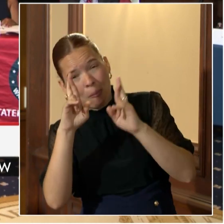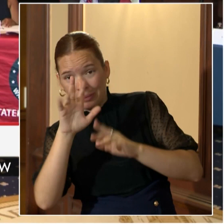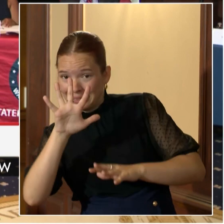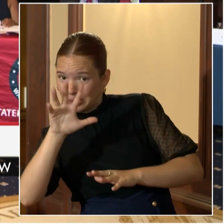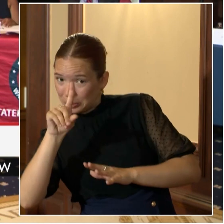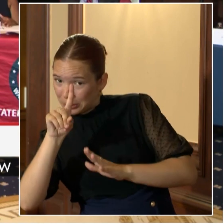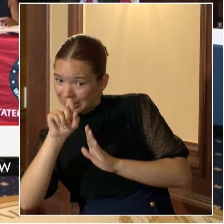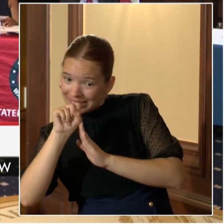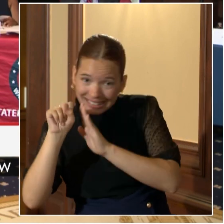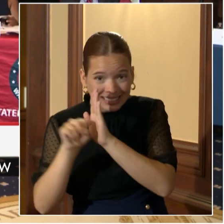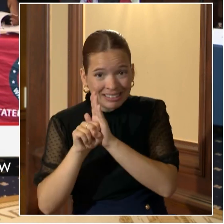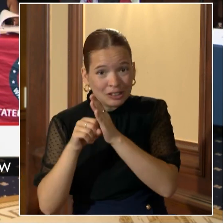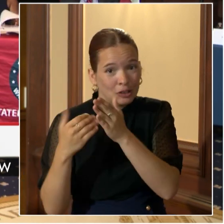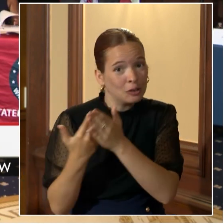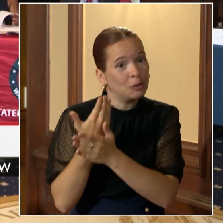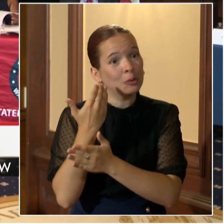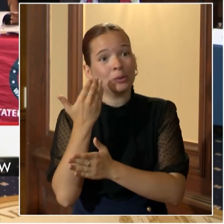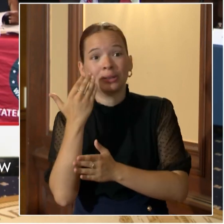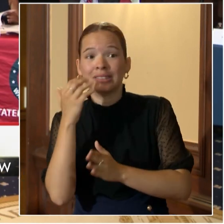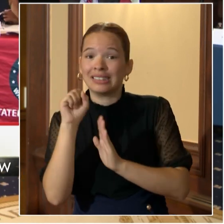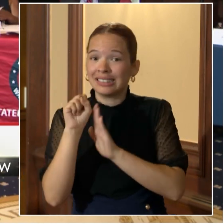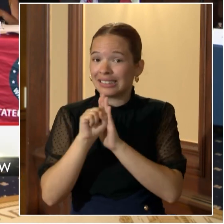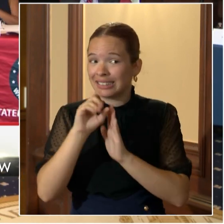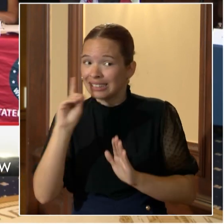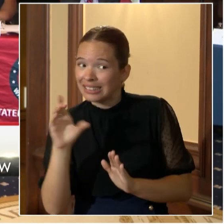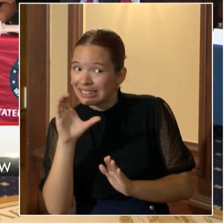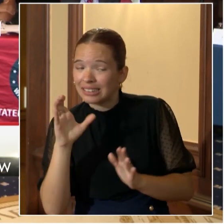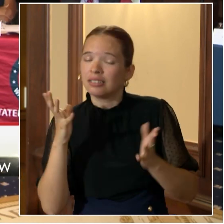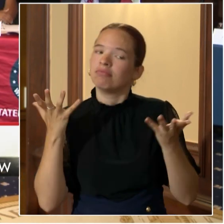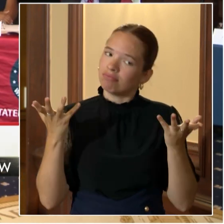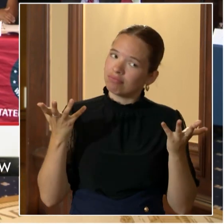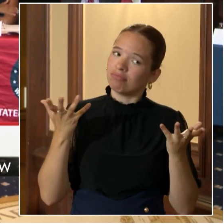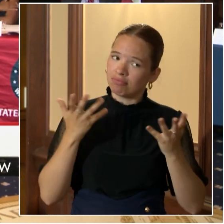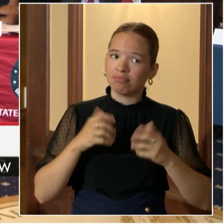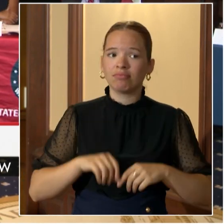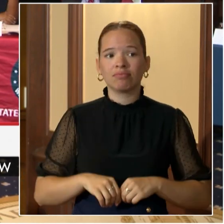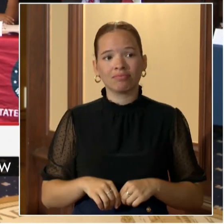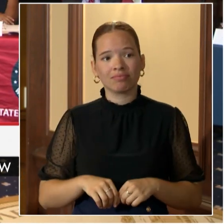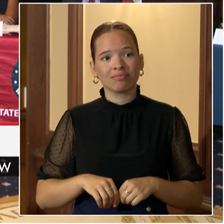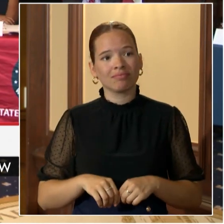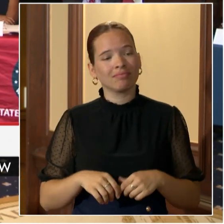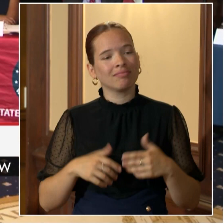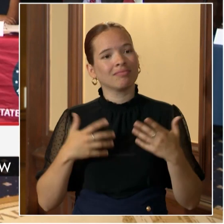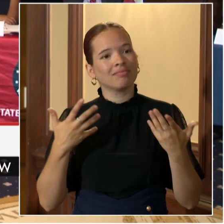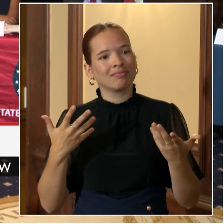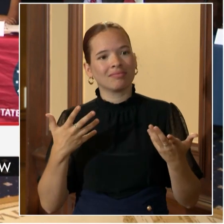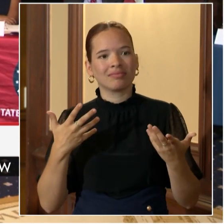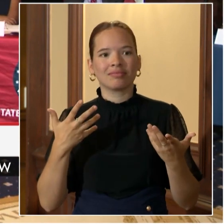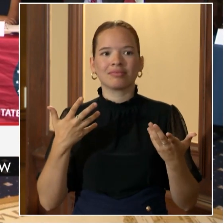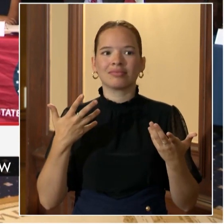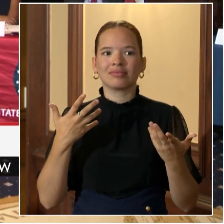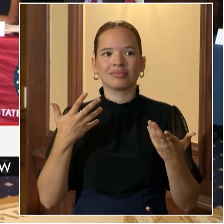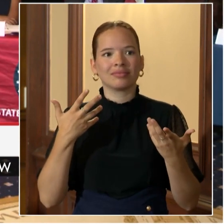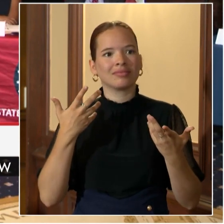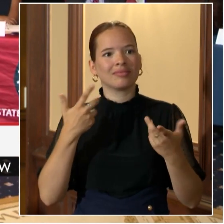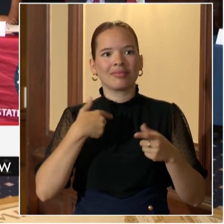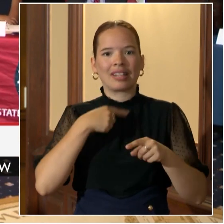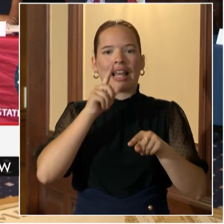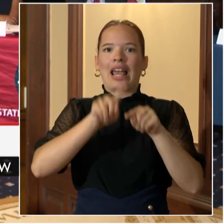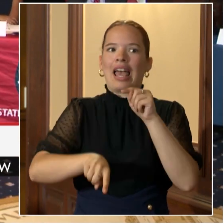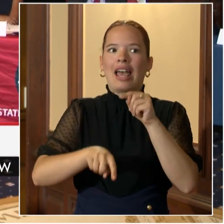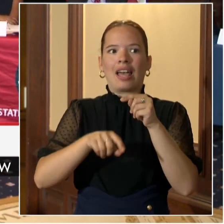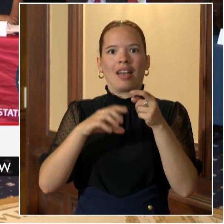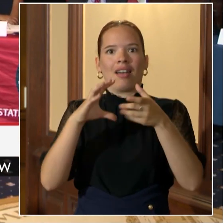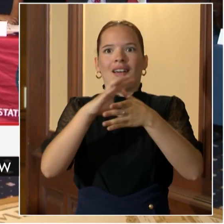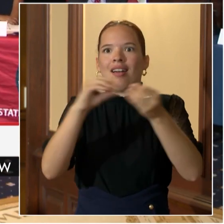I know that that's not something the commission itself has the authority to do, but it's one of the benefits of having the chief executive and the chairman of the legislature right